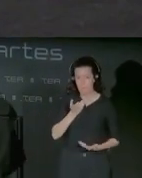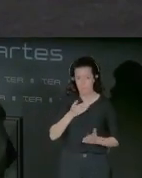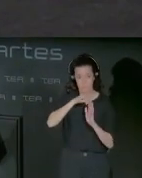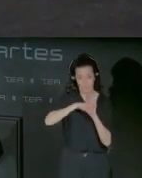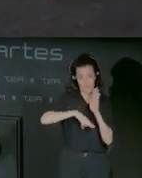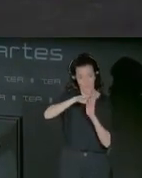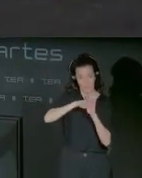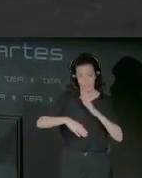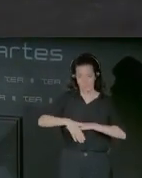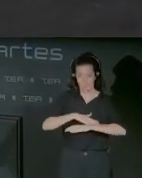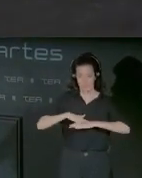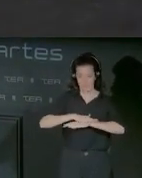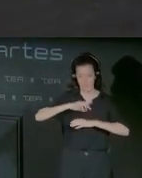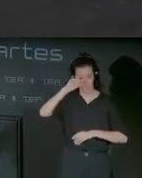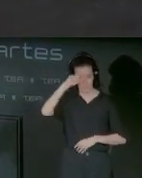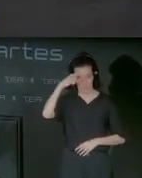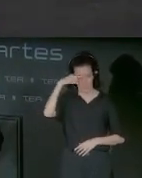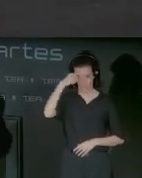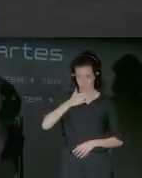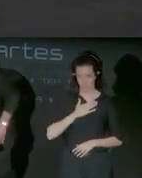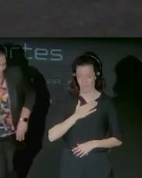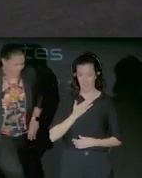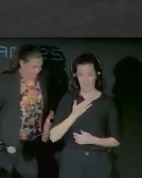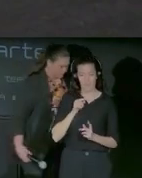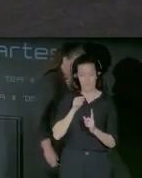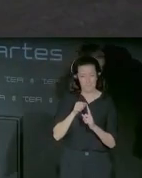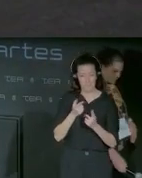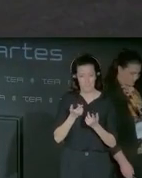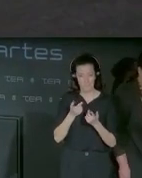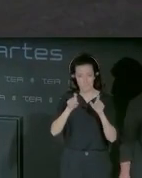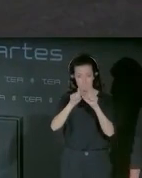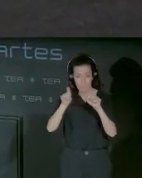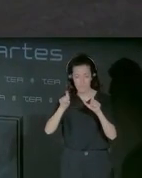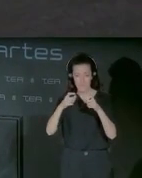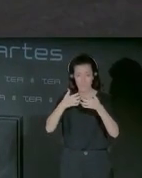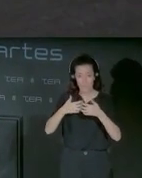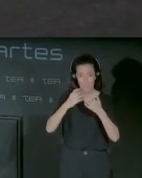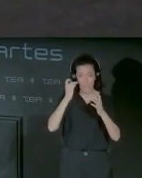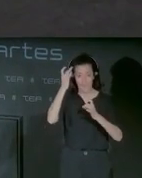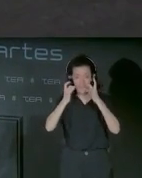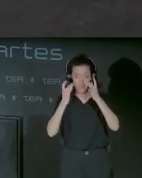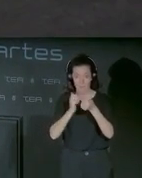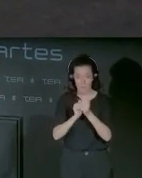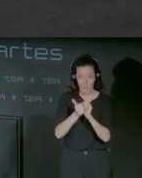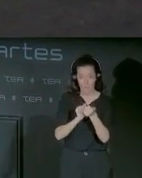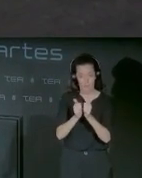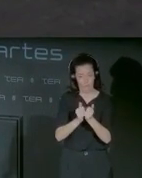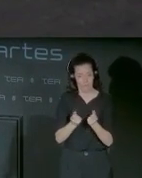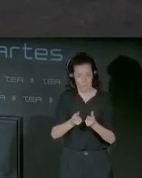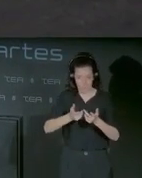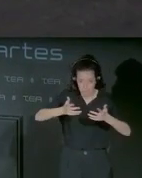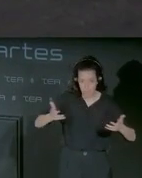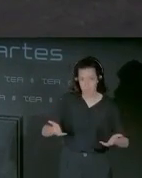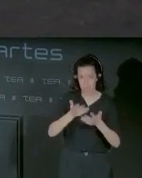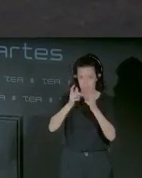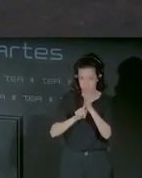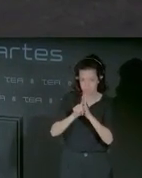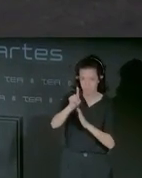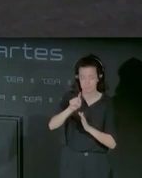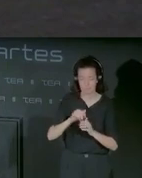entrepreneurship in creative industries. And with that said, we started drafting the bylaws in